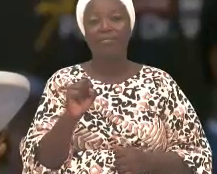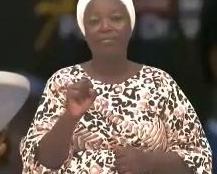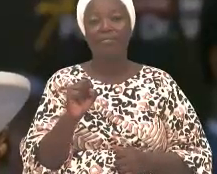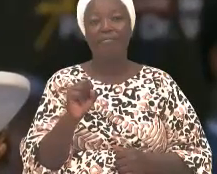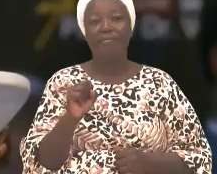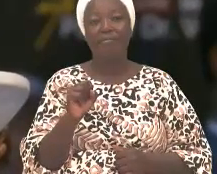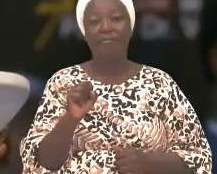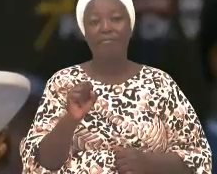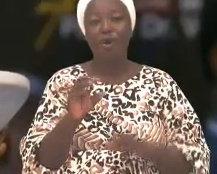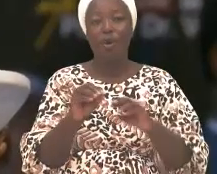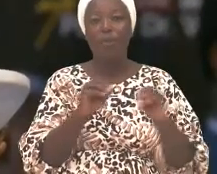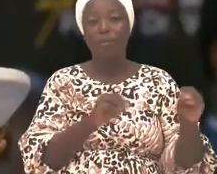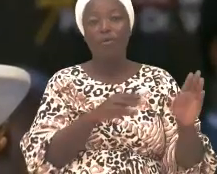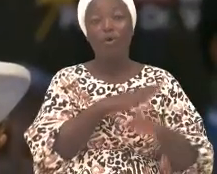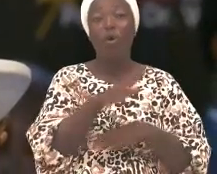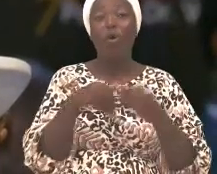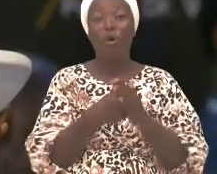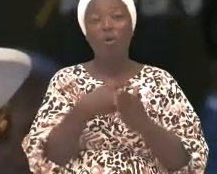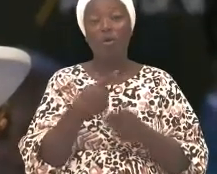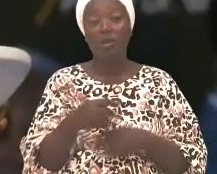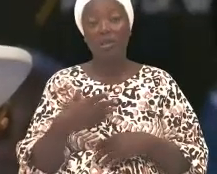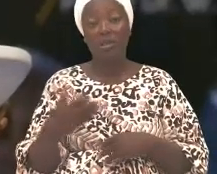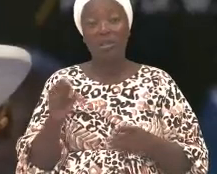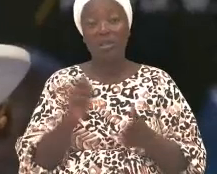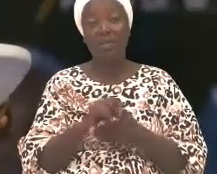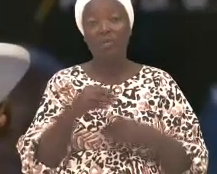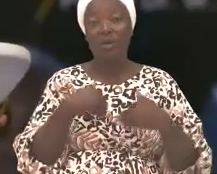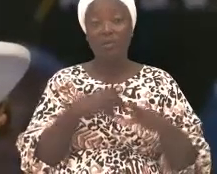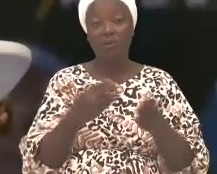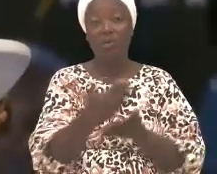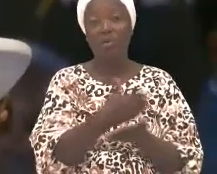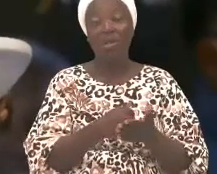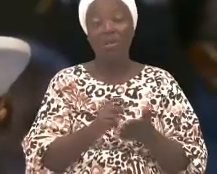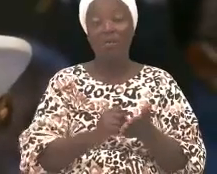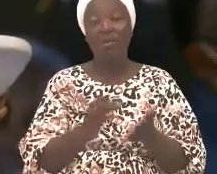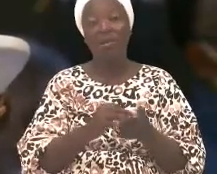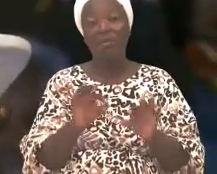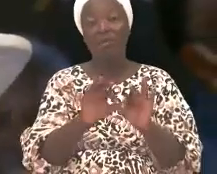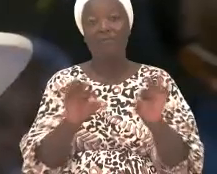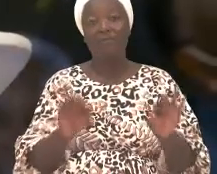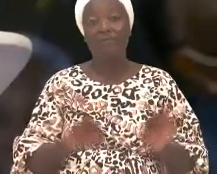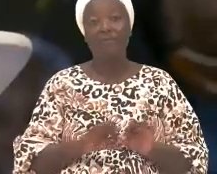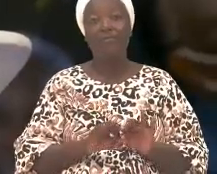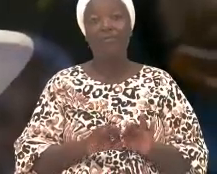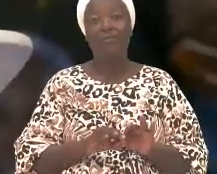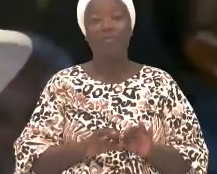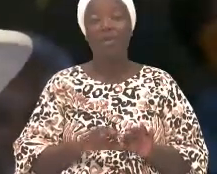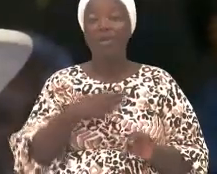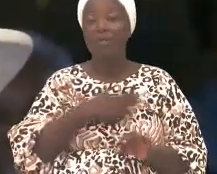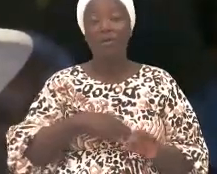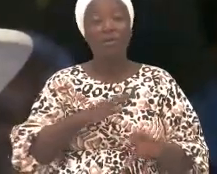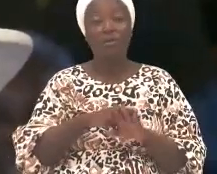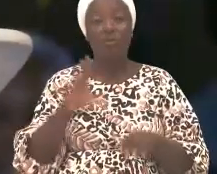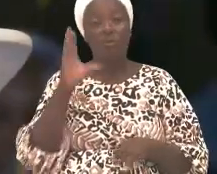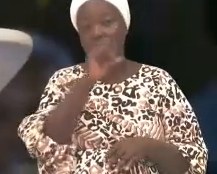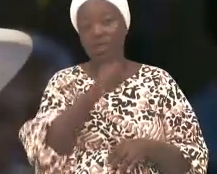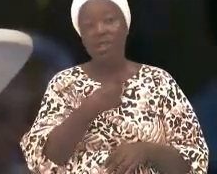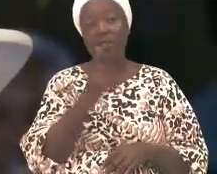Put all the things, the particular information needed there. Leaving nothing out. The name, the